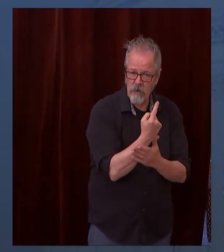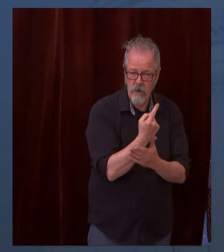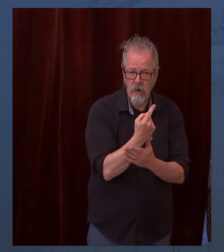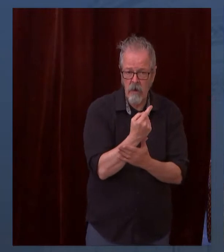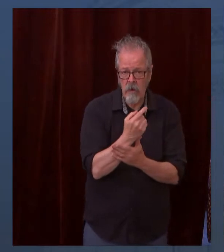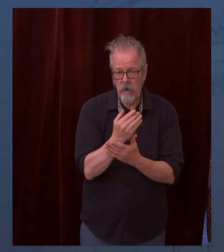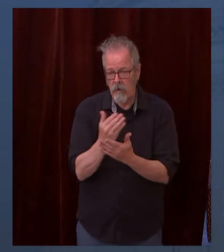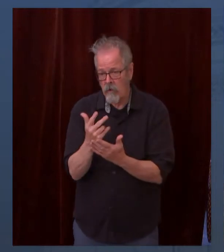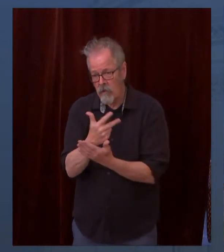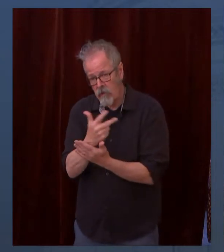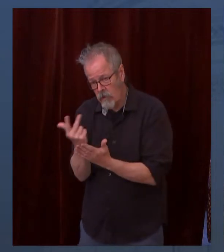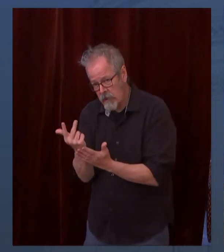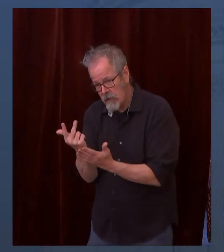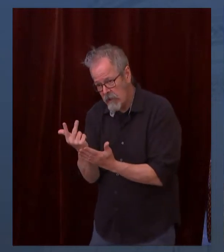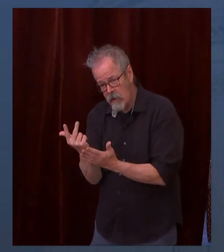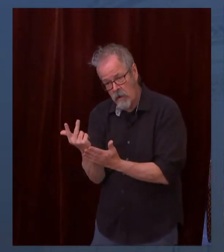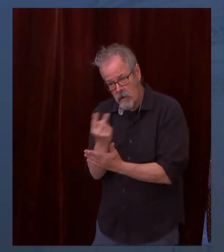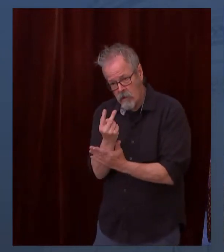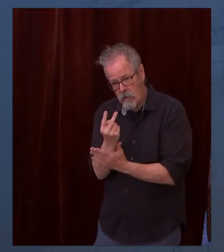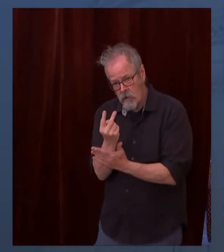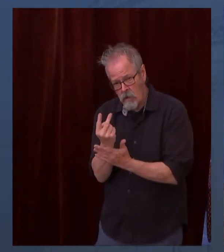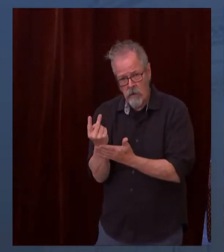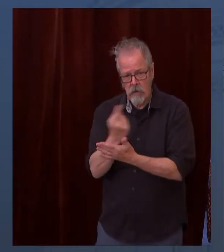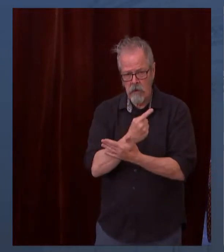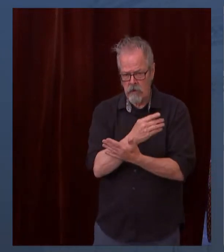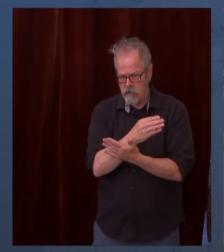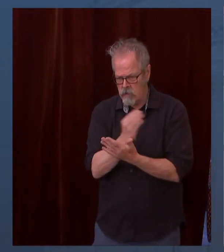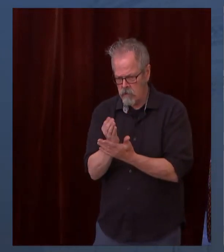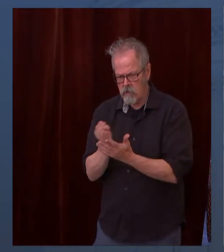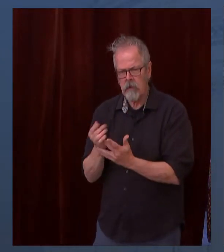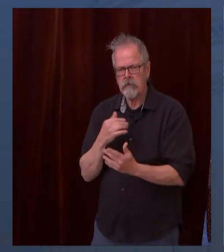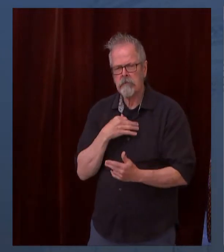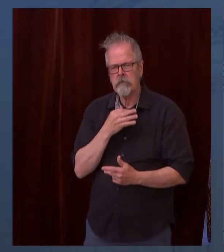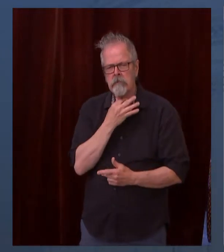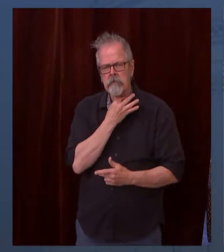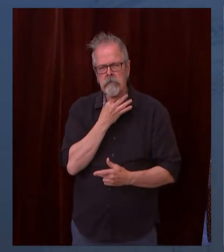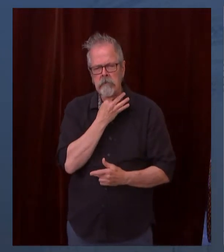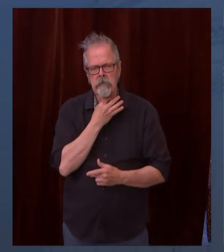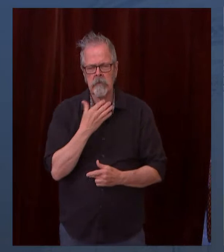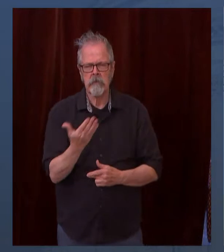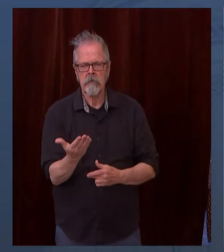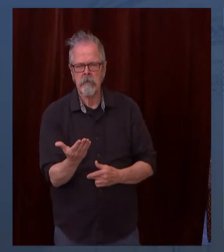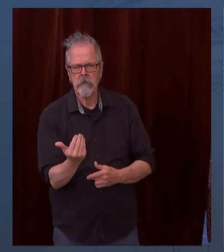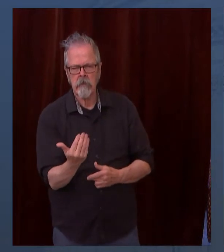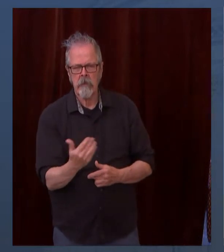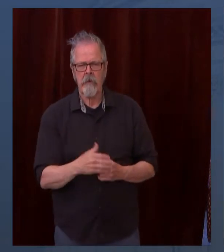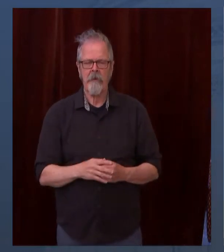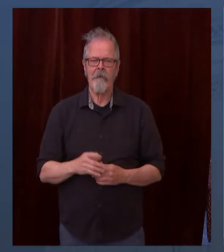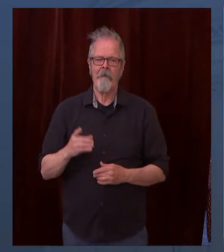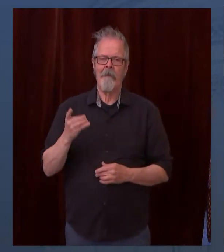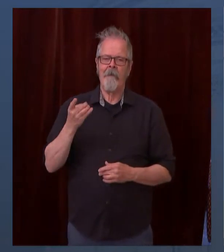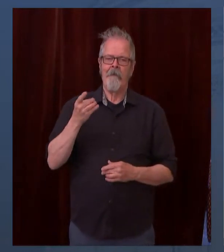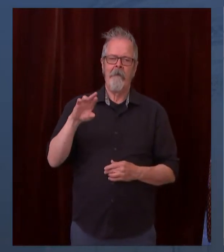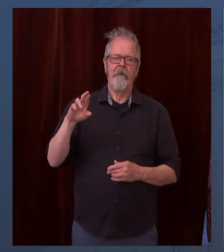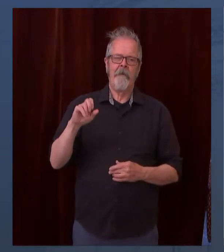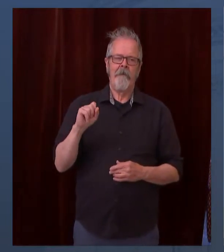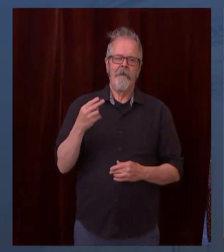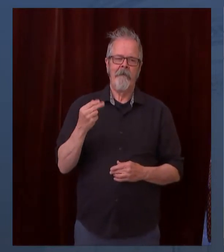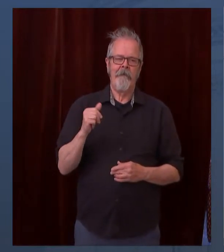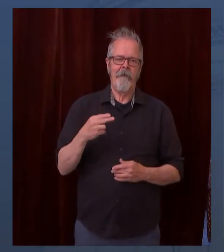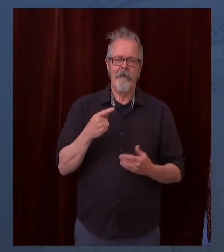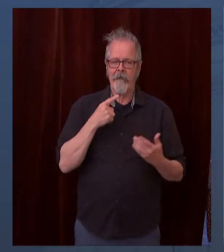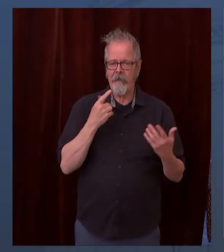stand? Yeah, thanks for that question. I'll just say something quickly and then turn it over to